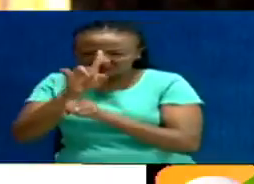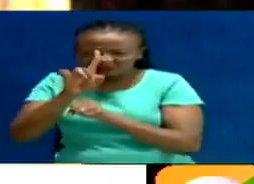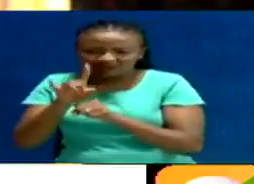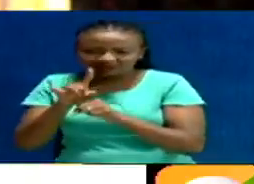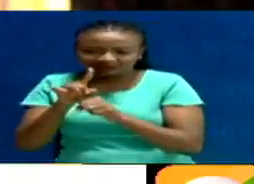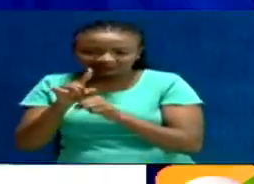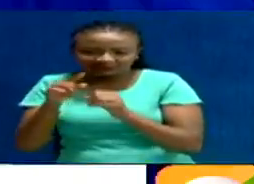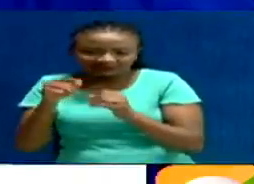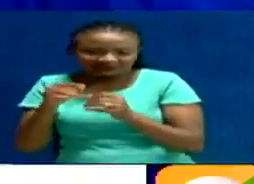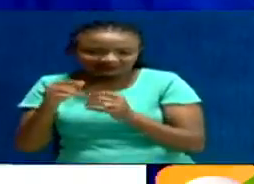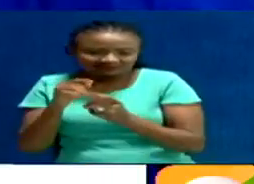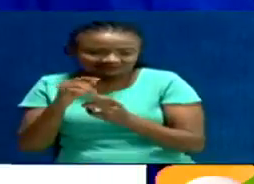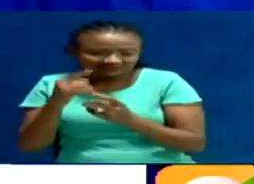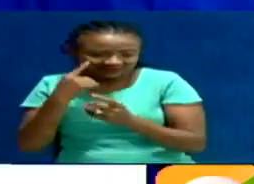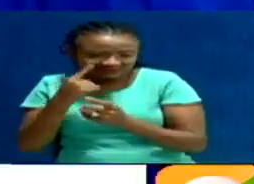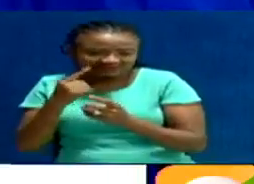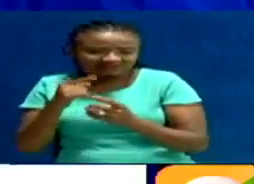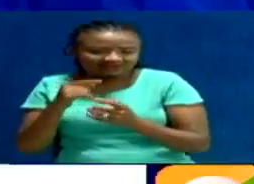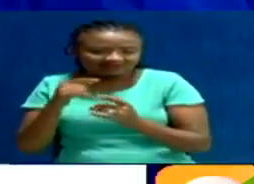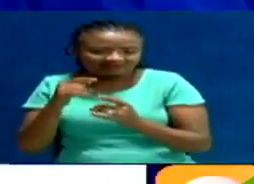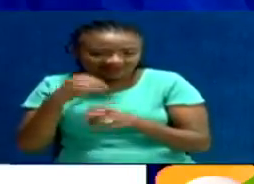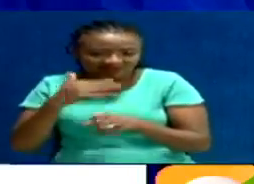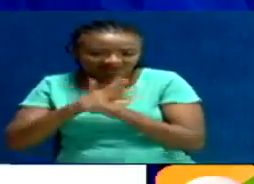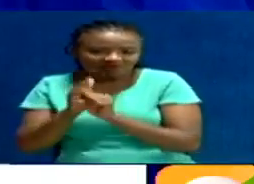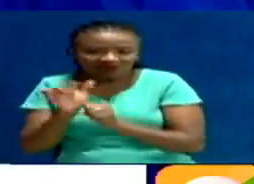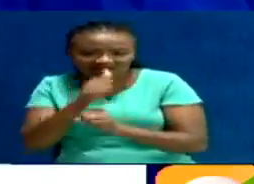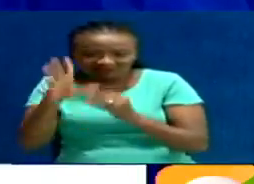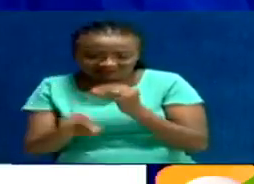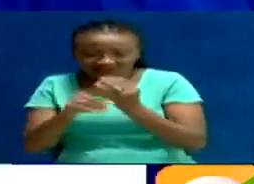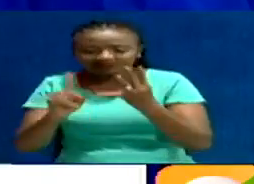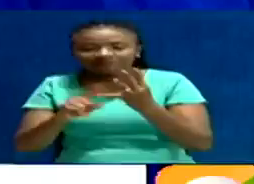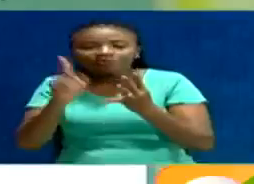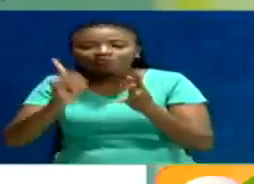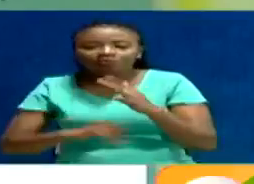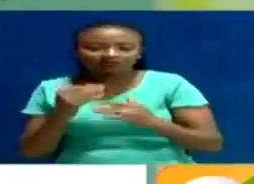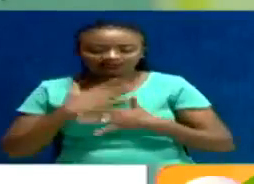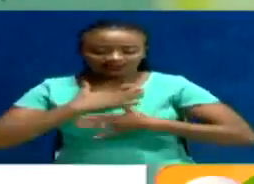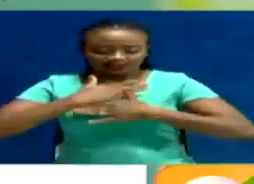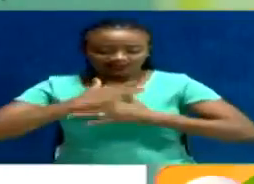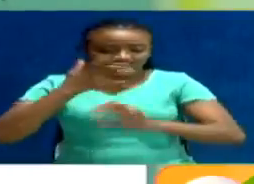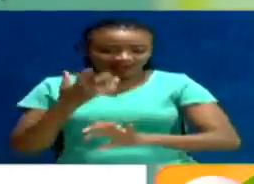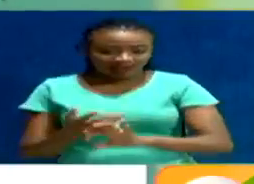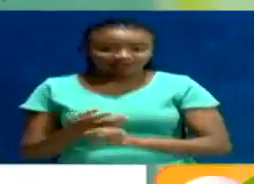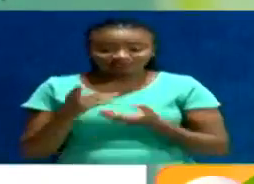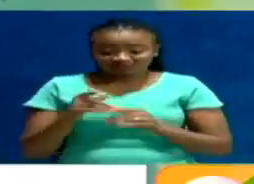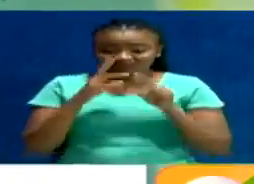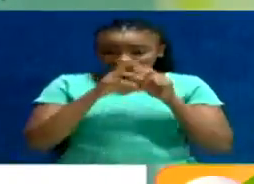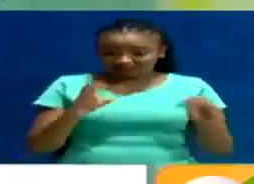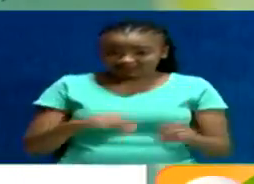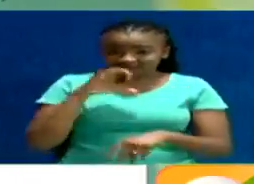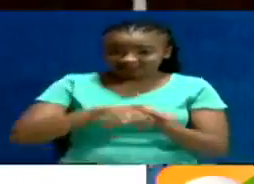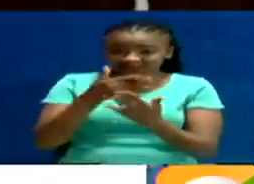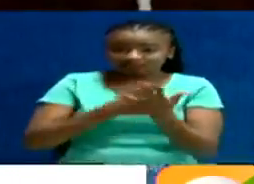is the respiratory symptoms. The results of the Malkov study expected mid next year will give medics in those